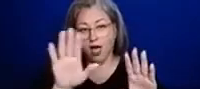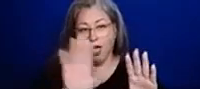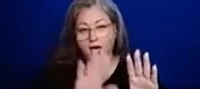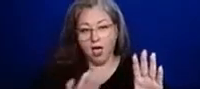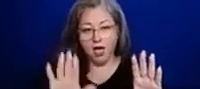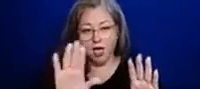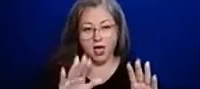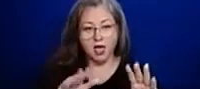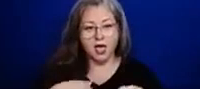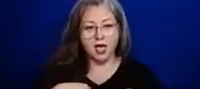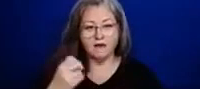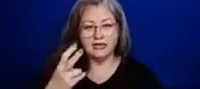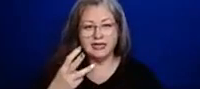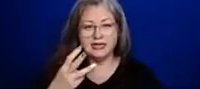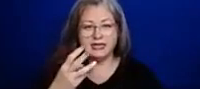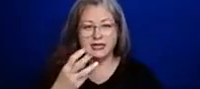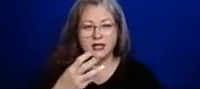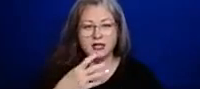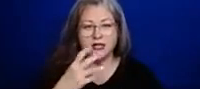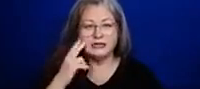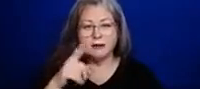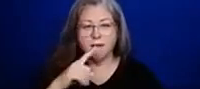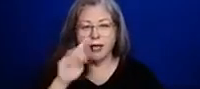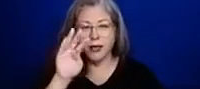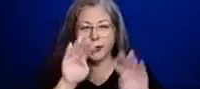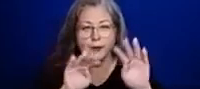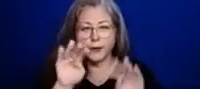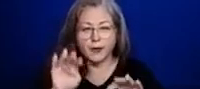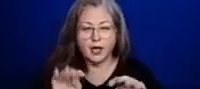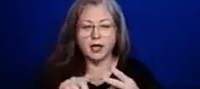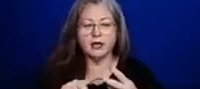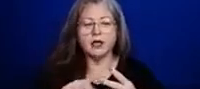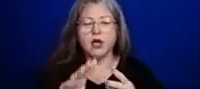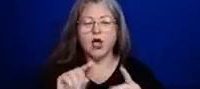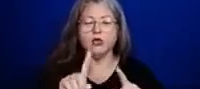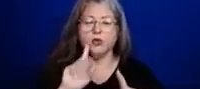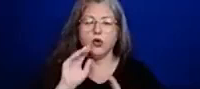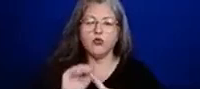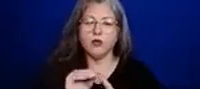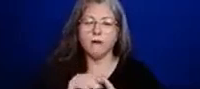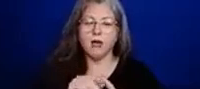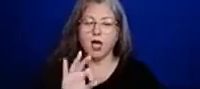little line there. And also reminds of a